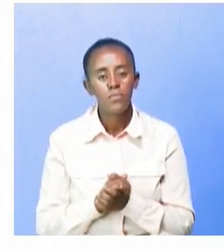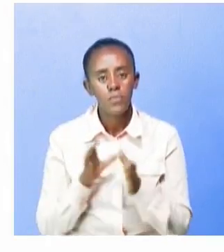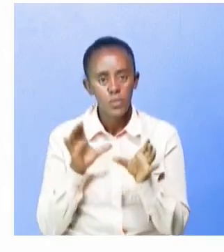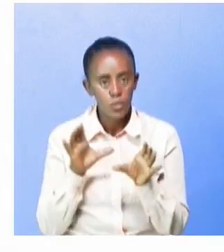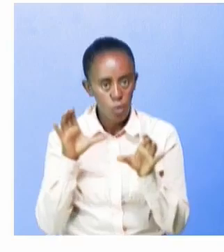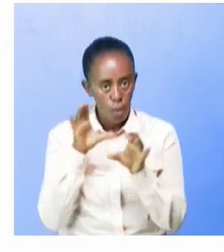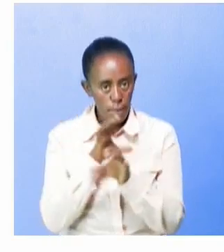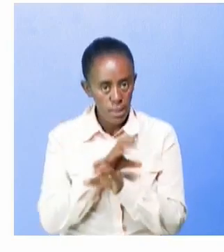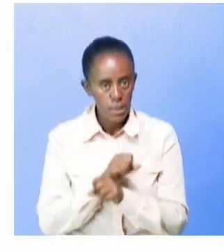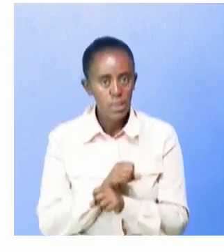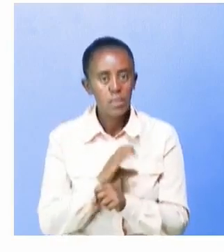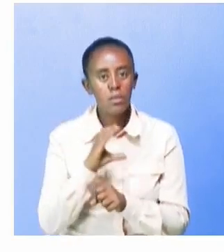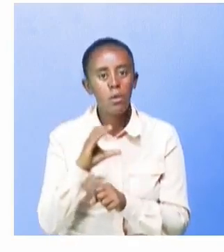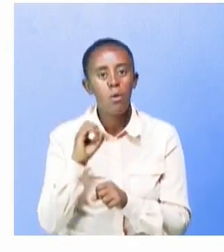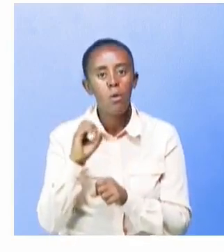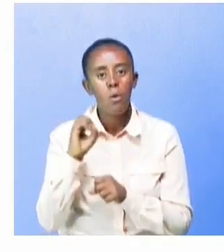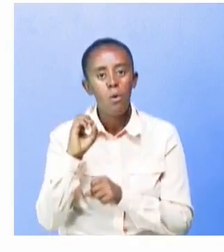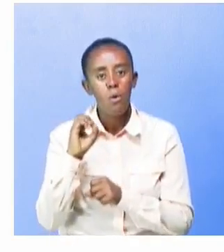completed